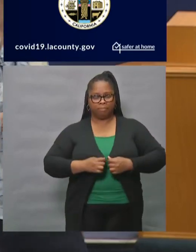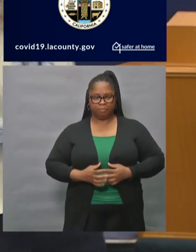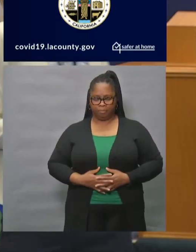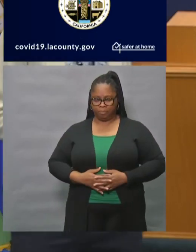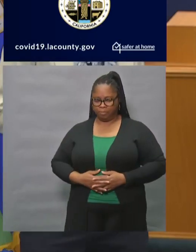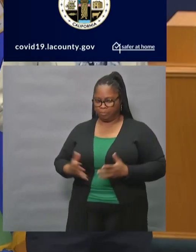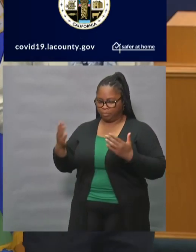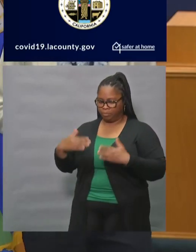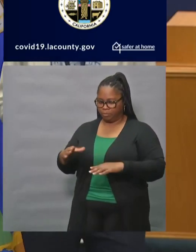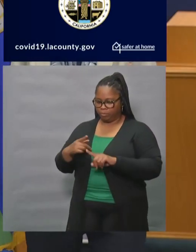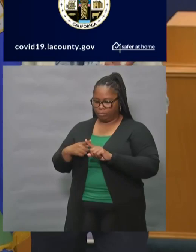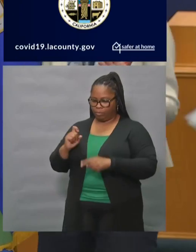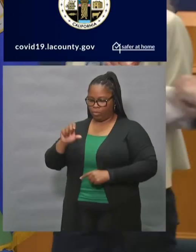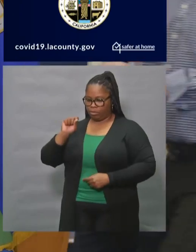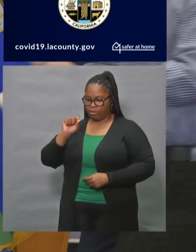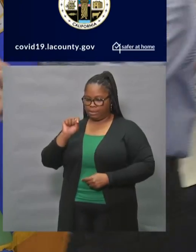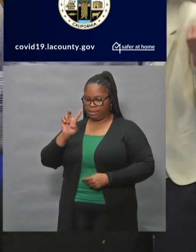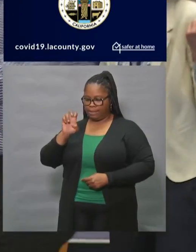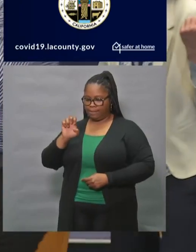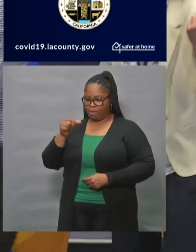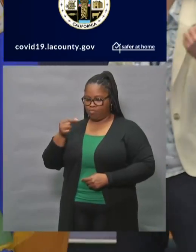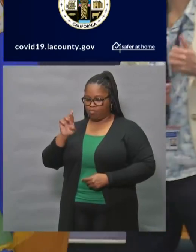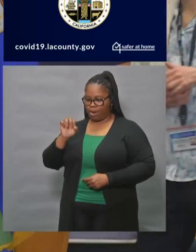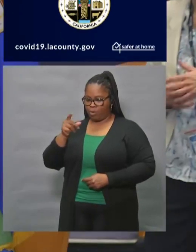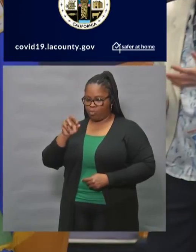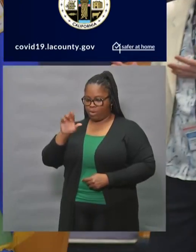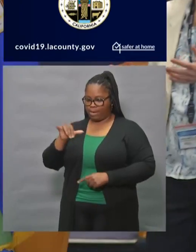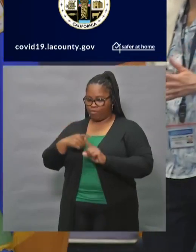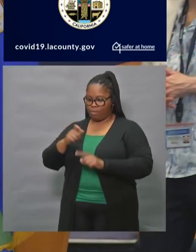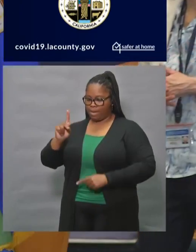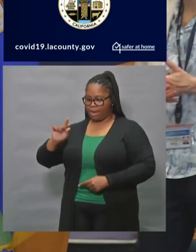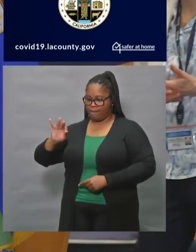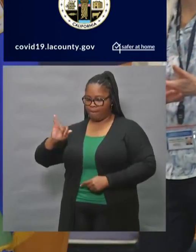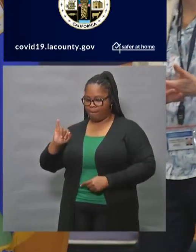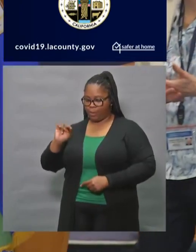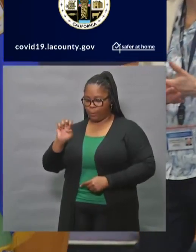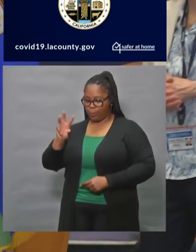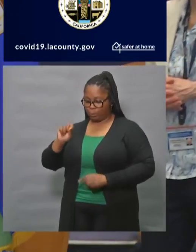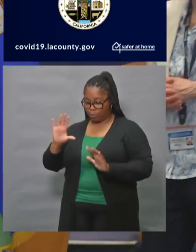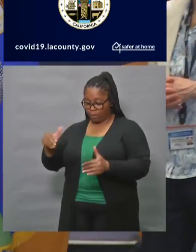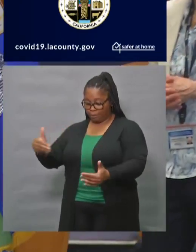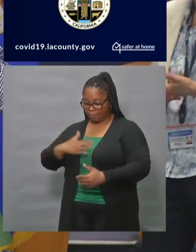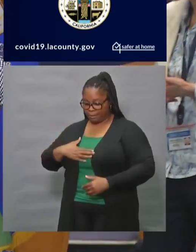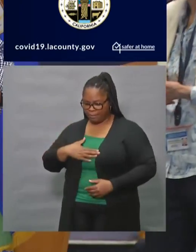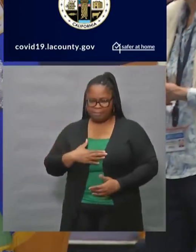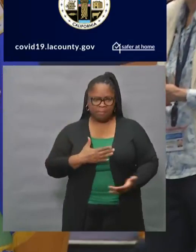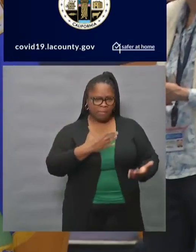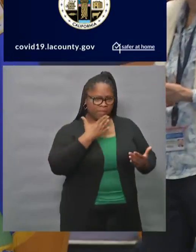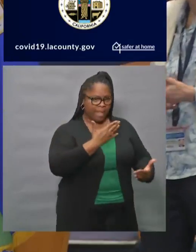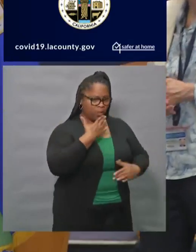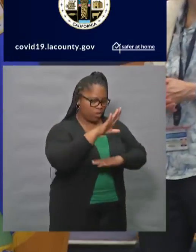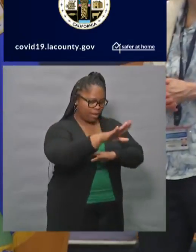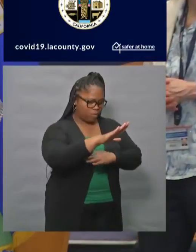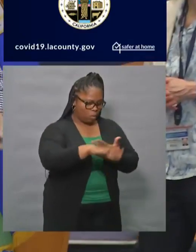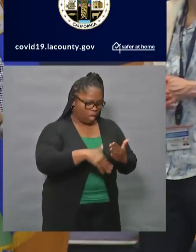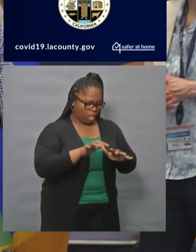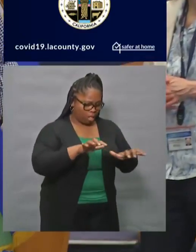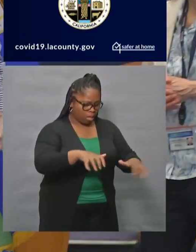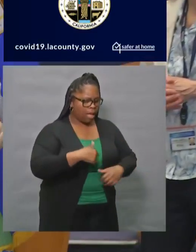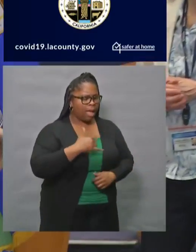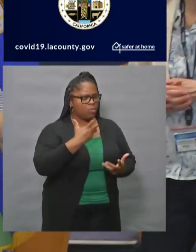That will come from the line of Steve Gregory with KFI News. Please go ahead. Thank you, and good afternoon, all. I wanted to ask